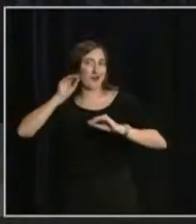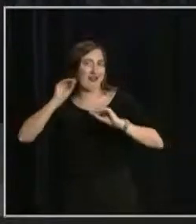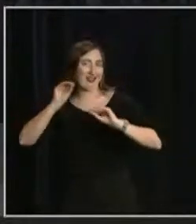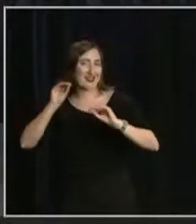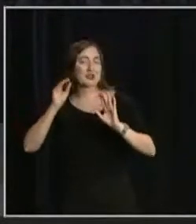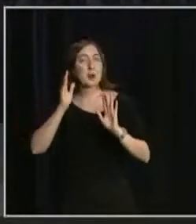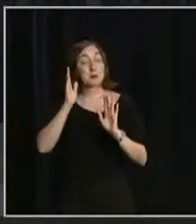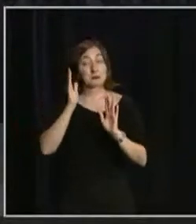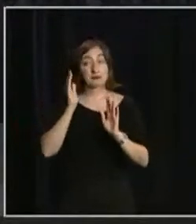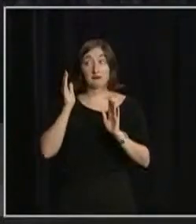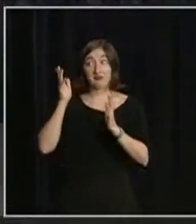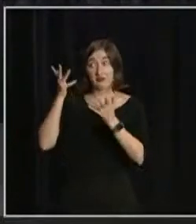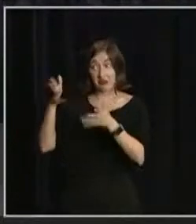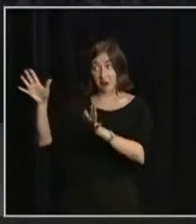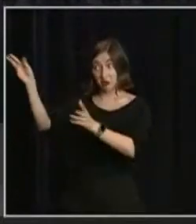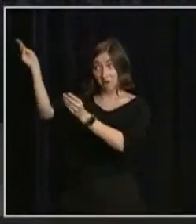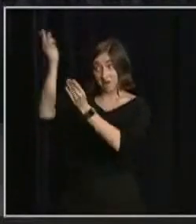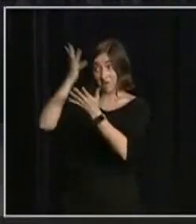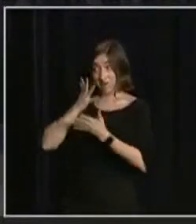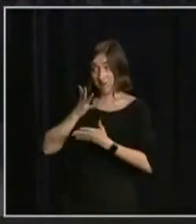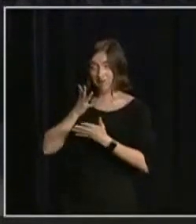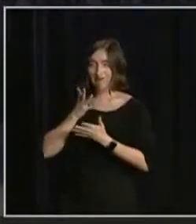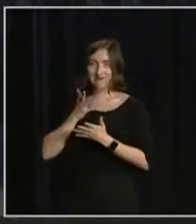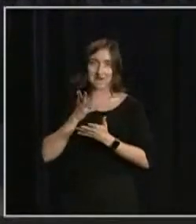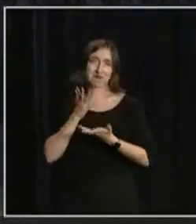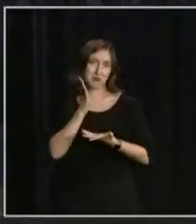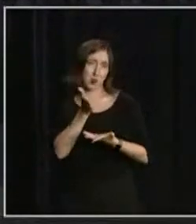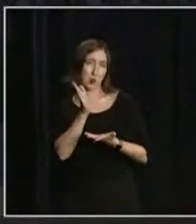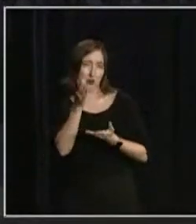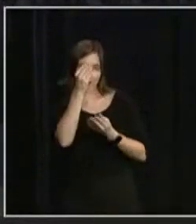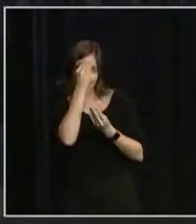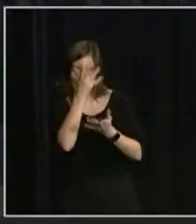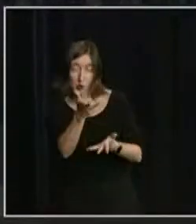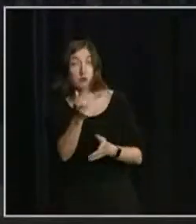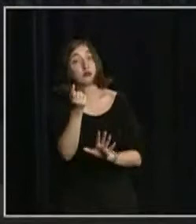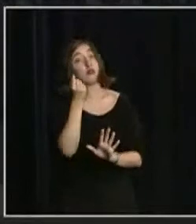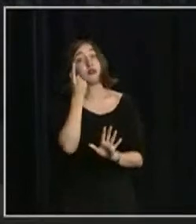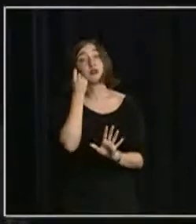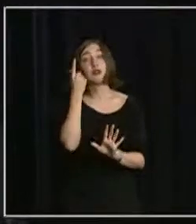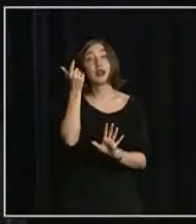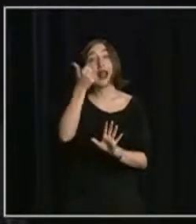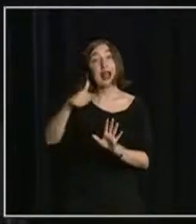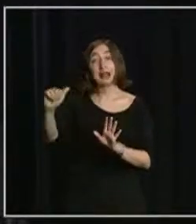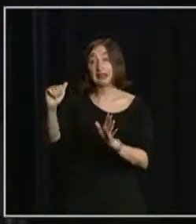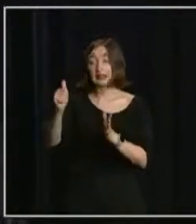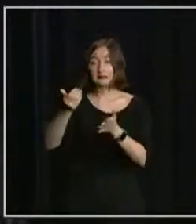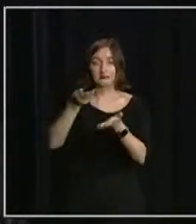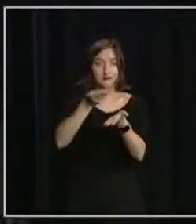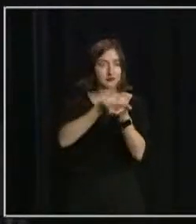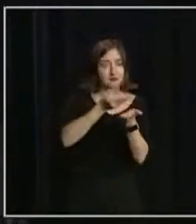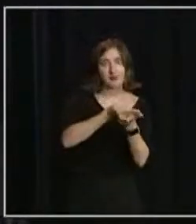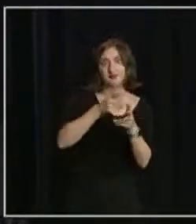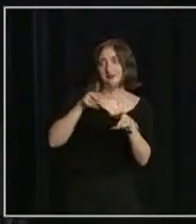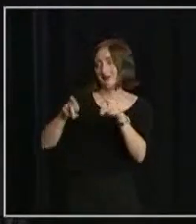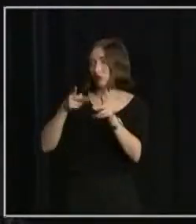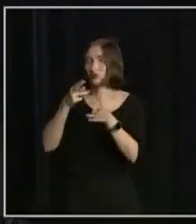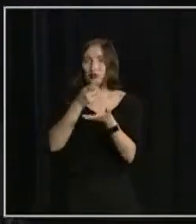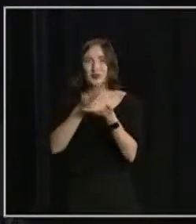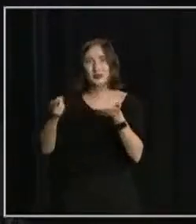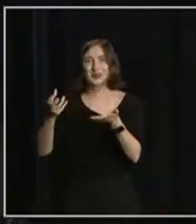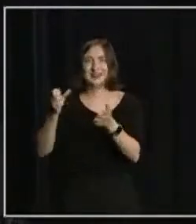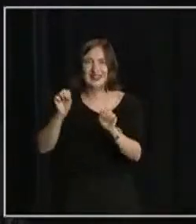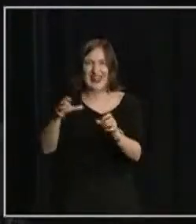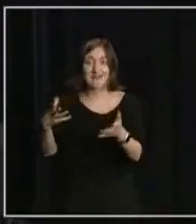announcement about that. But just know that on the ground, any resources that we are able to mobilize to help support our COVID response efforts, it allows us to